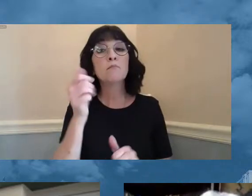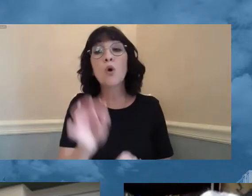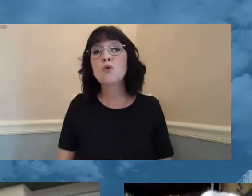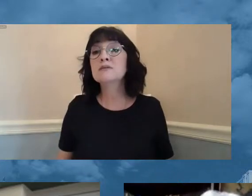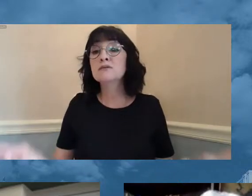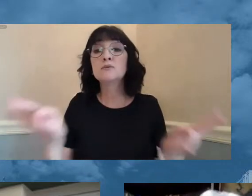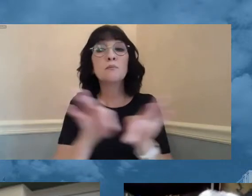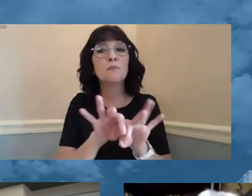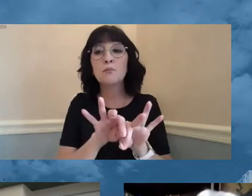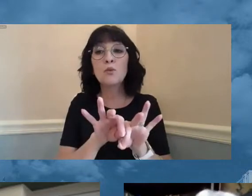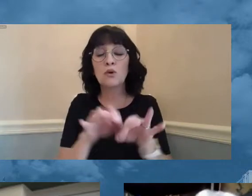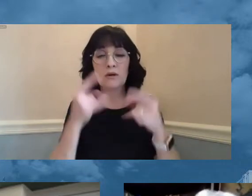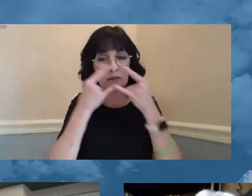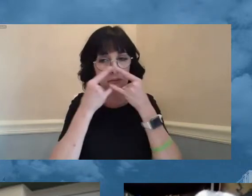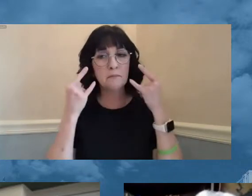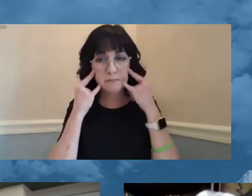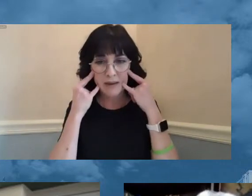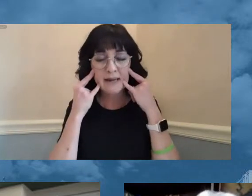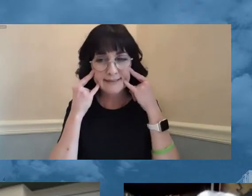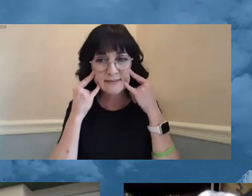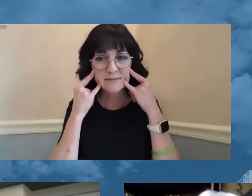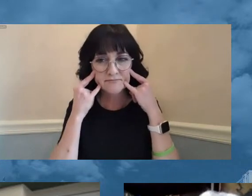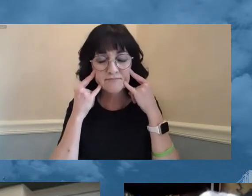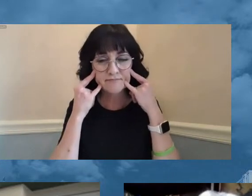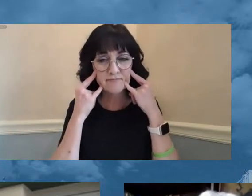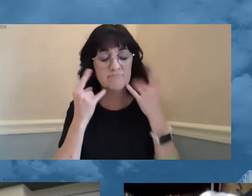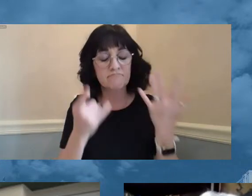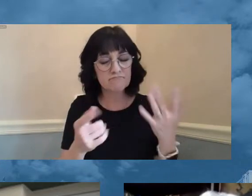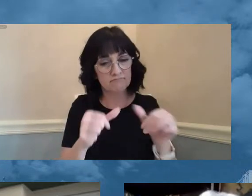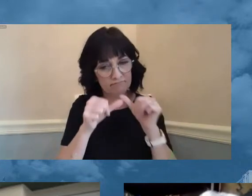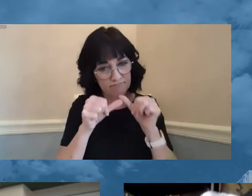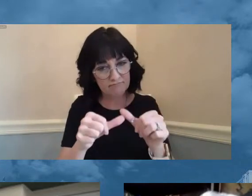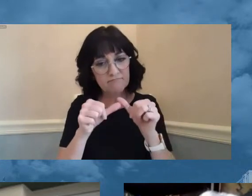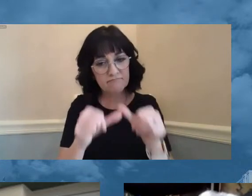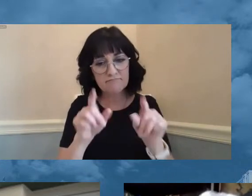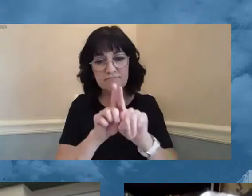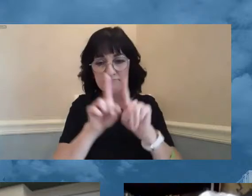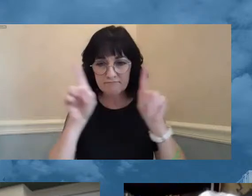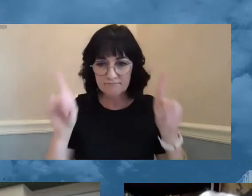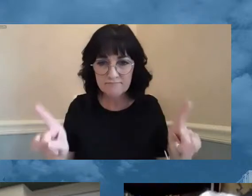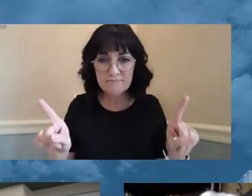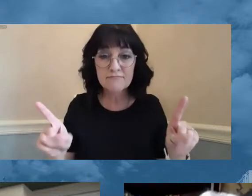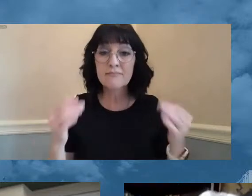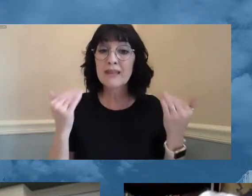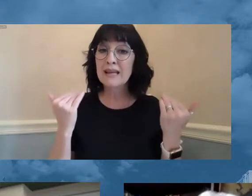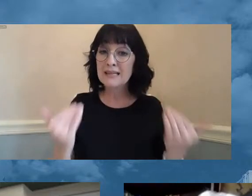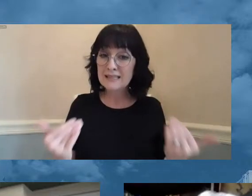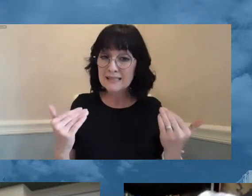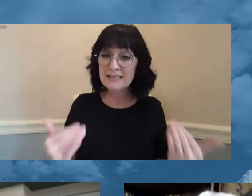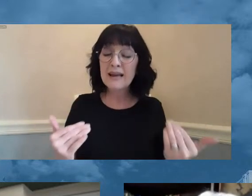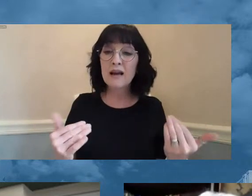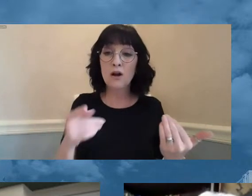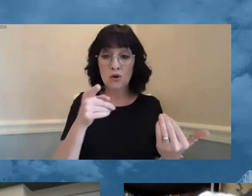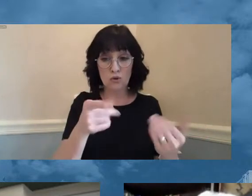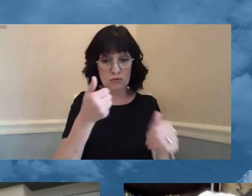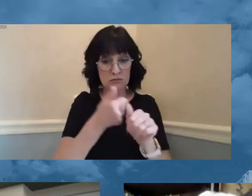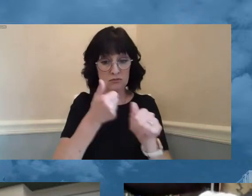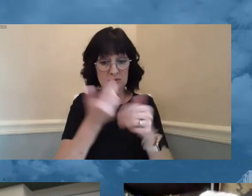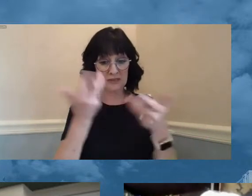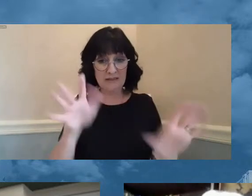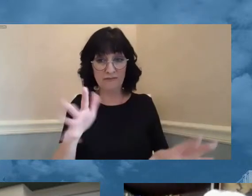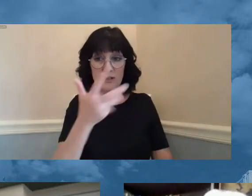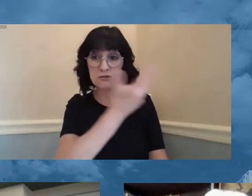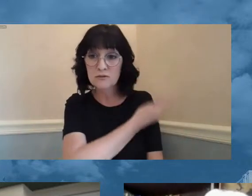you're indoors. Keep social distancing. Now you've been vaccinated, outdoors, it's not a